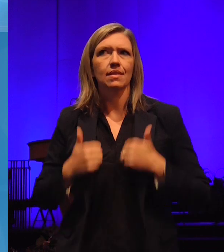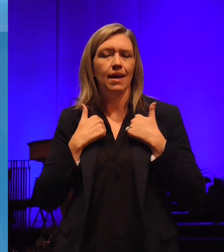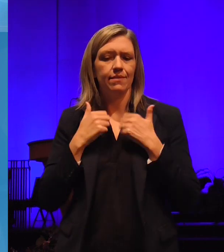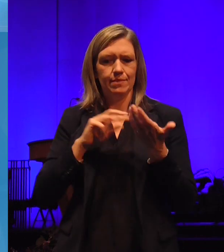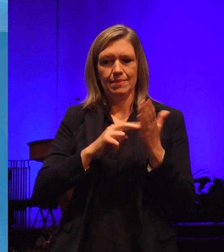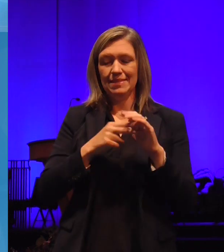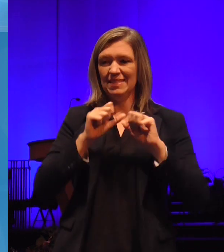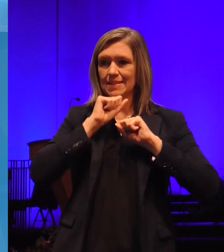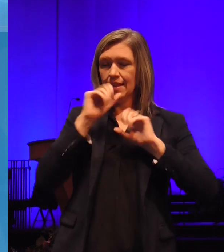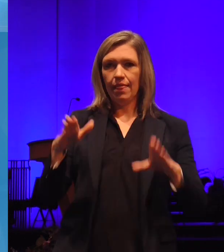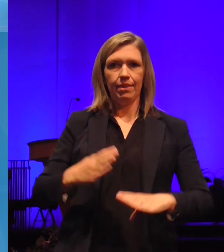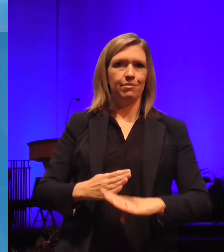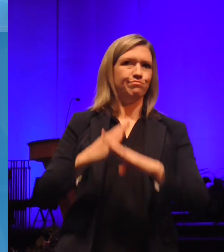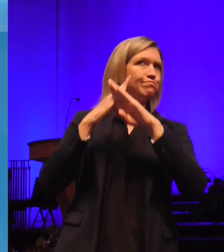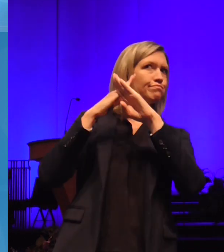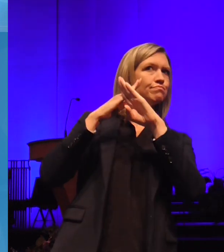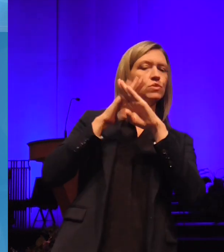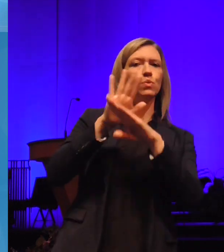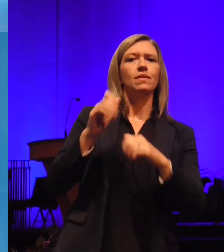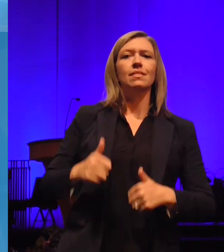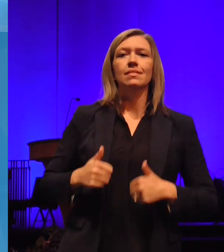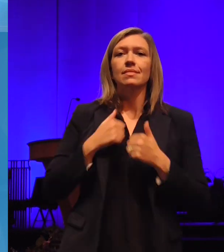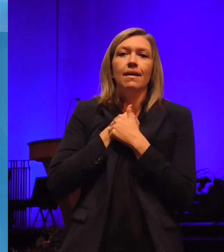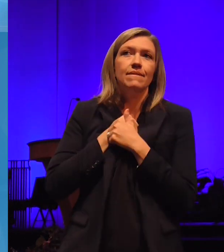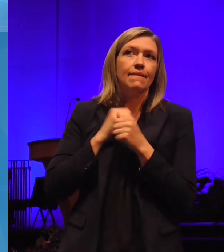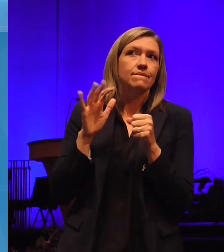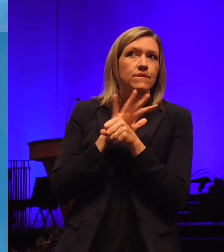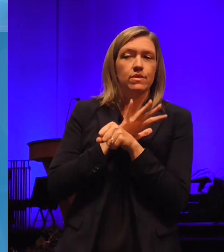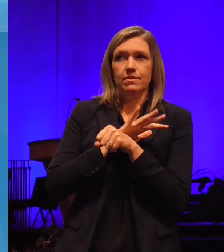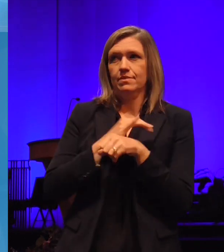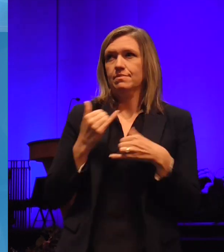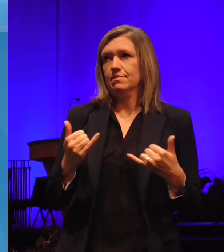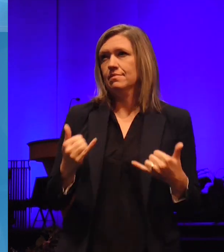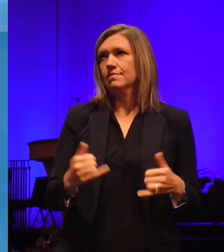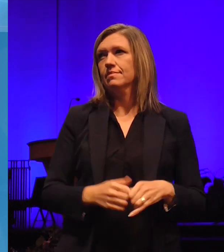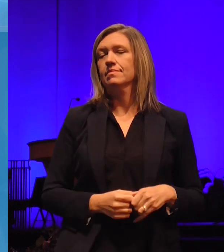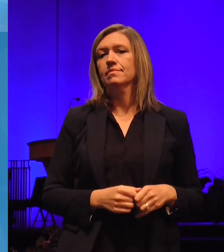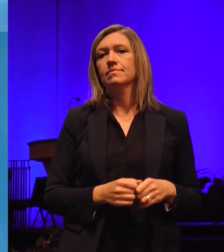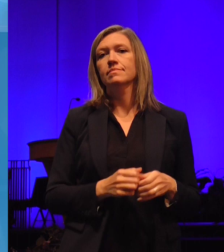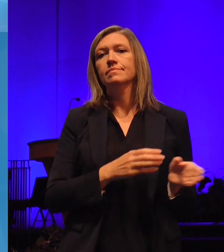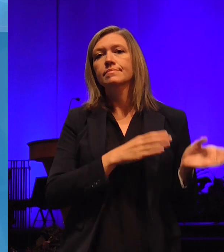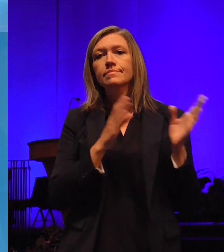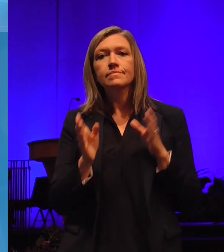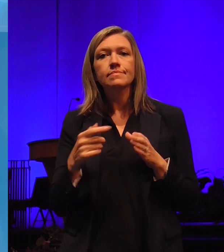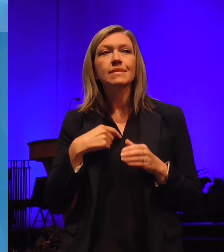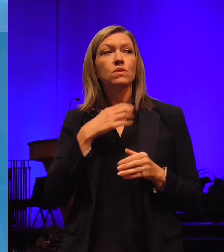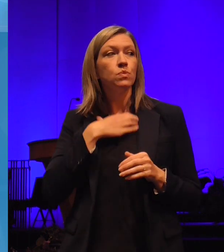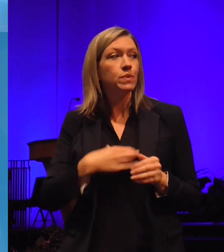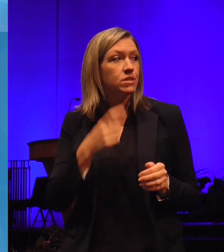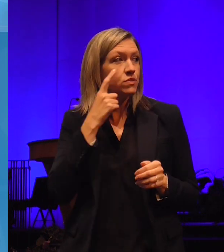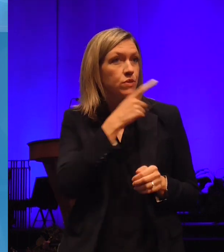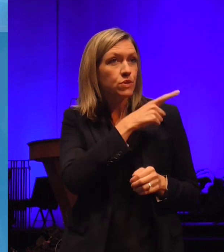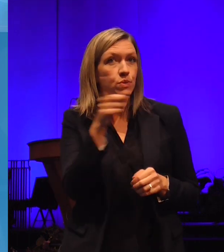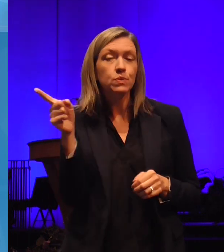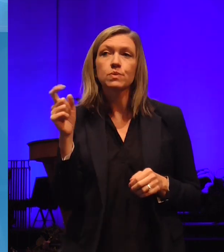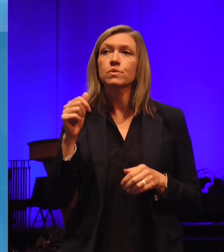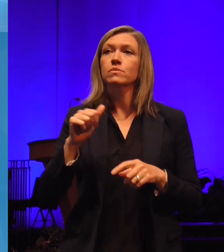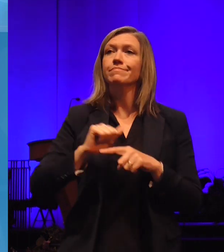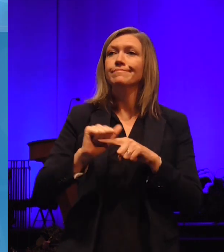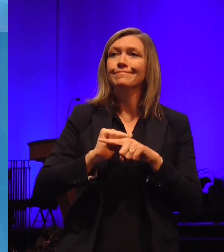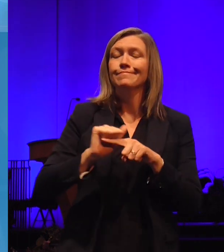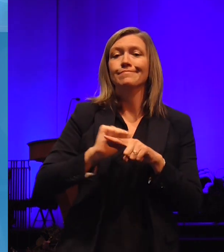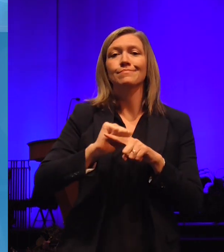way of loving fully in this very moment. I wish for you to practice daily